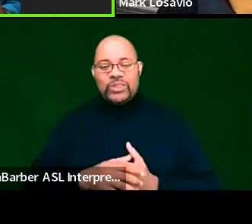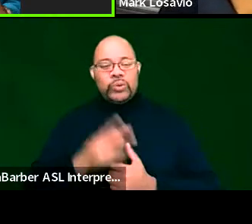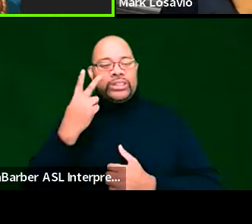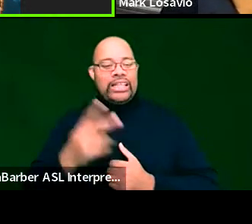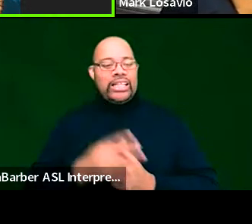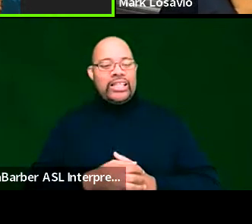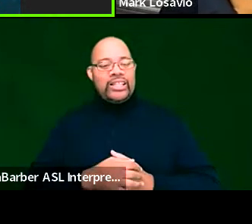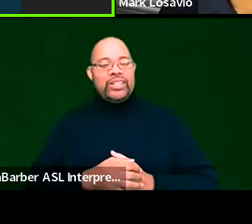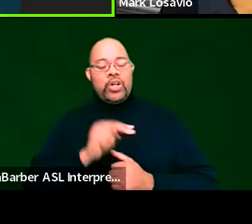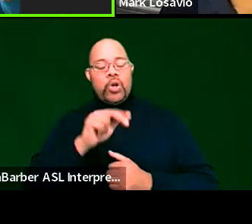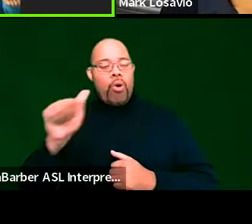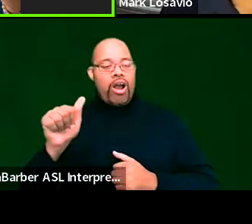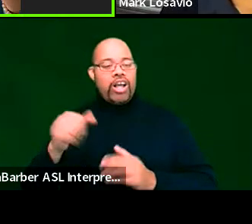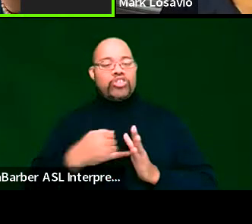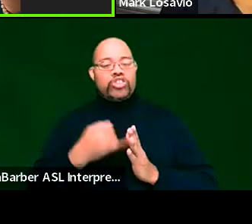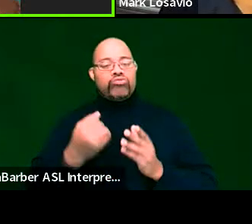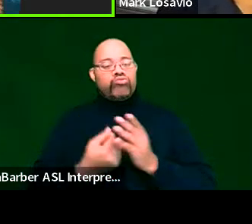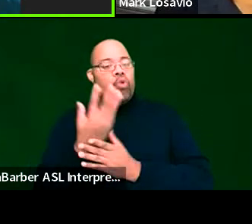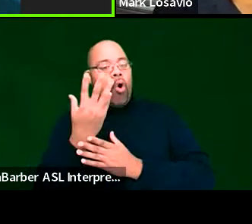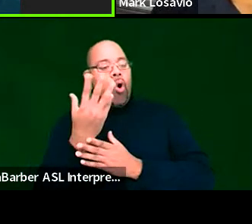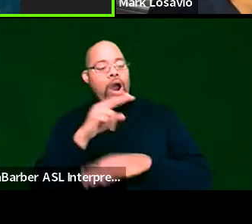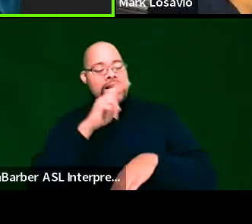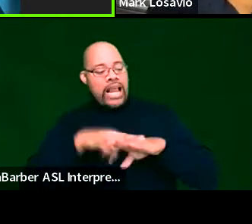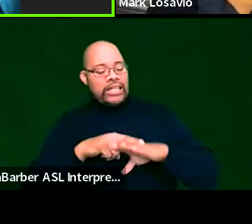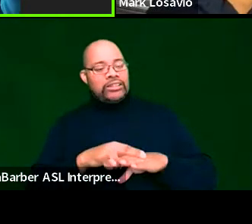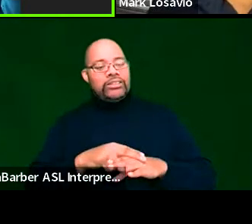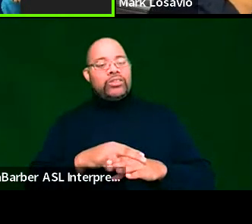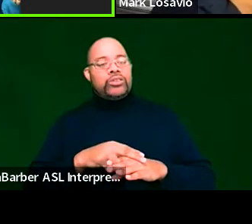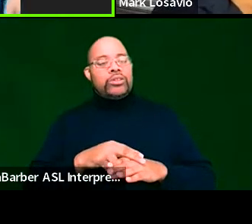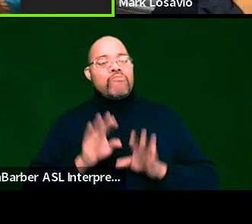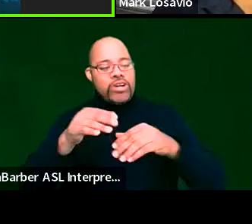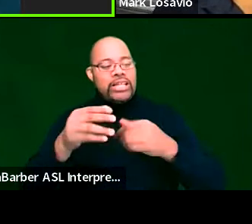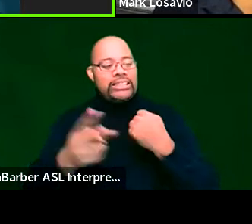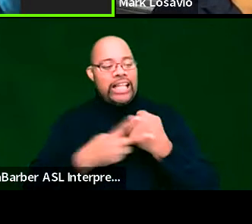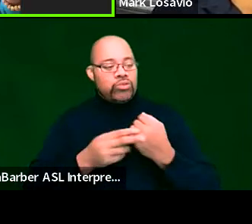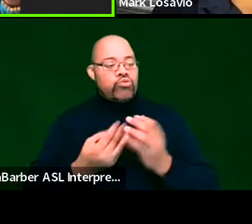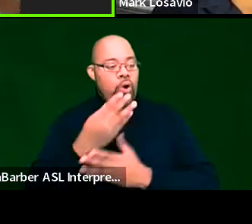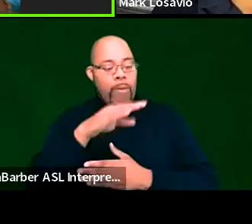see NOAA just grow, National Marine Sanctuaries